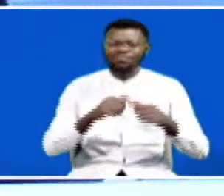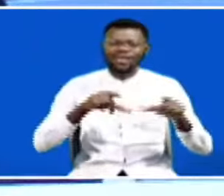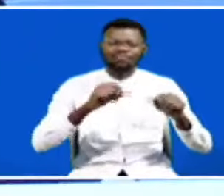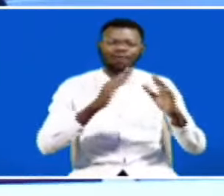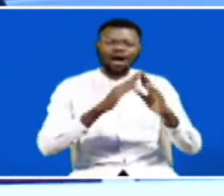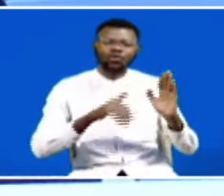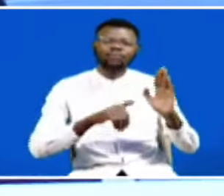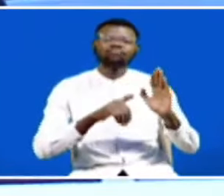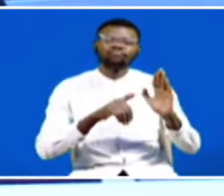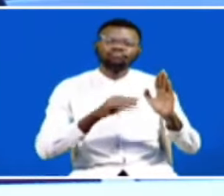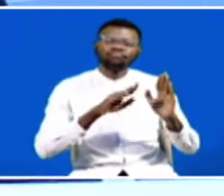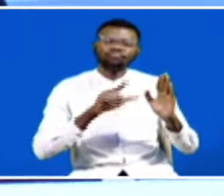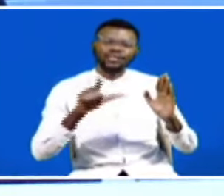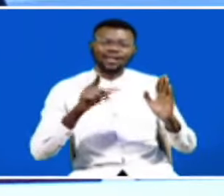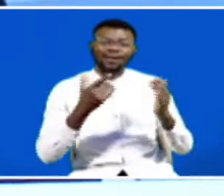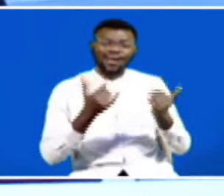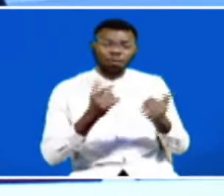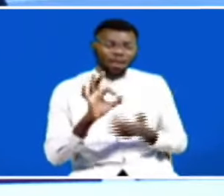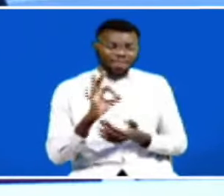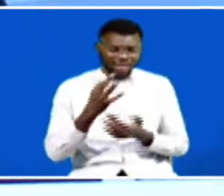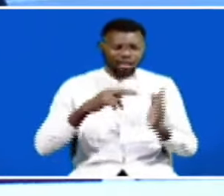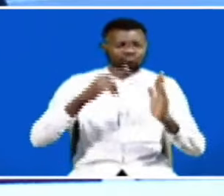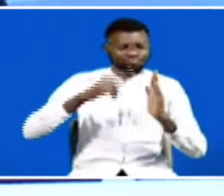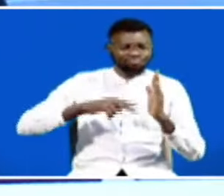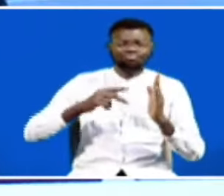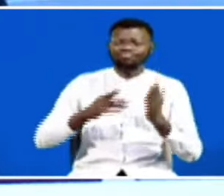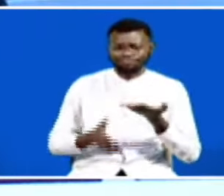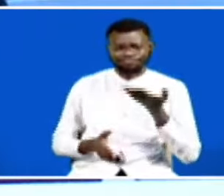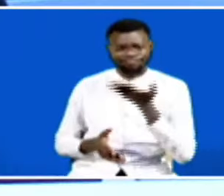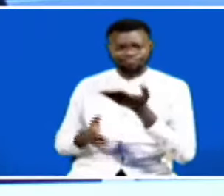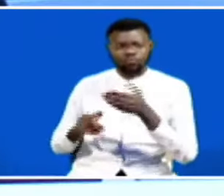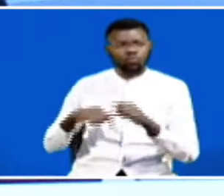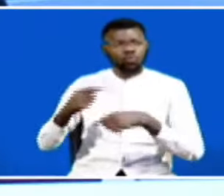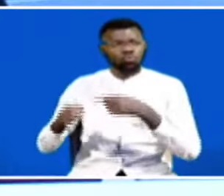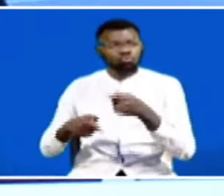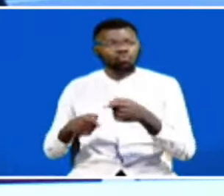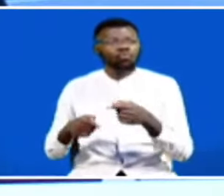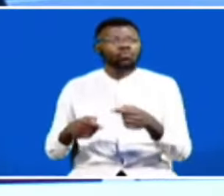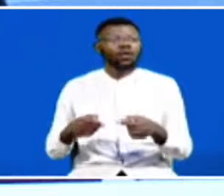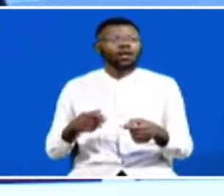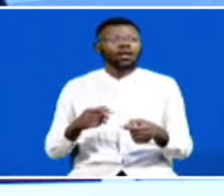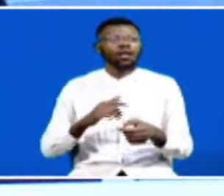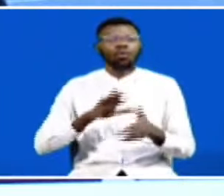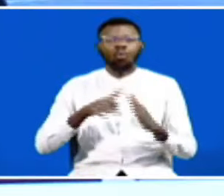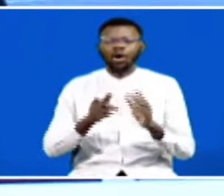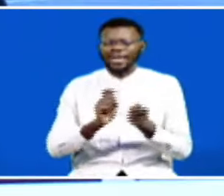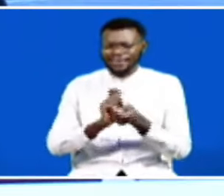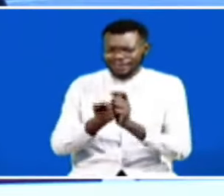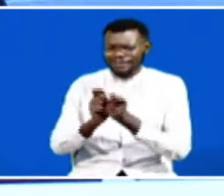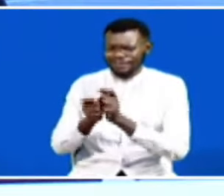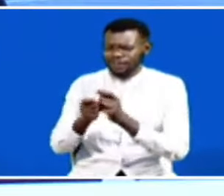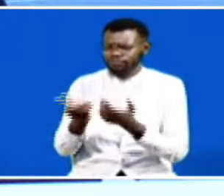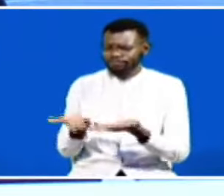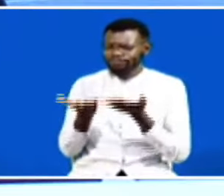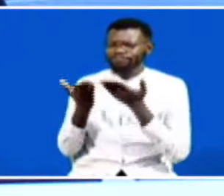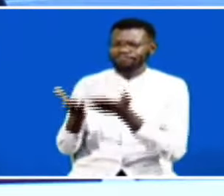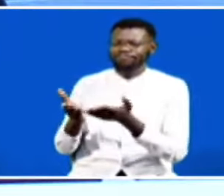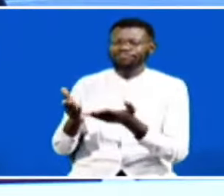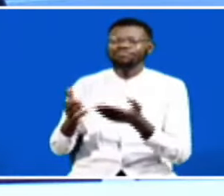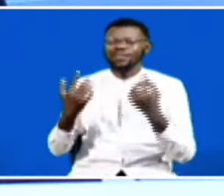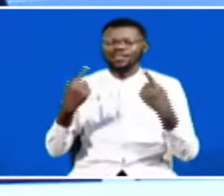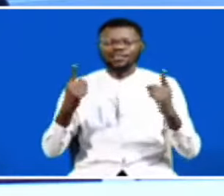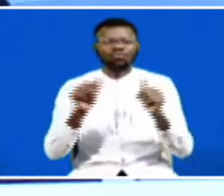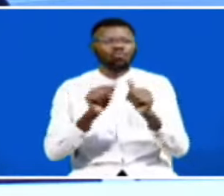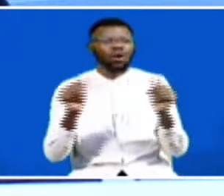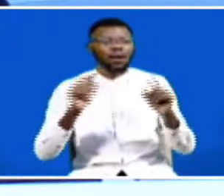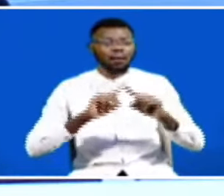third reading in the National Assembly. All the amendments proposed by the Joint Committee sailed through easily on Wednesday during the session,